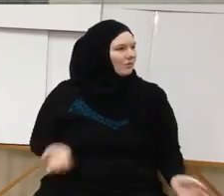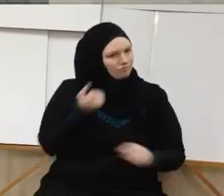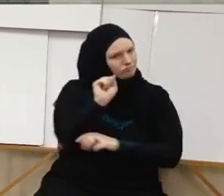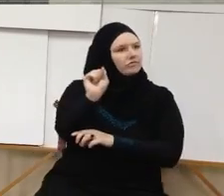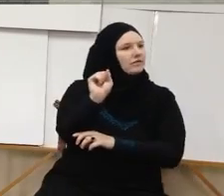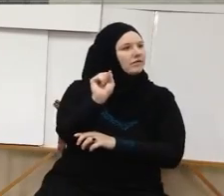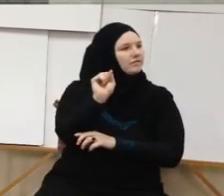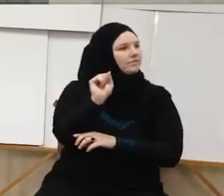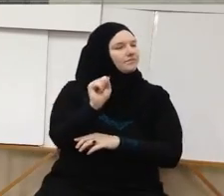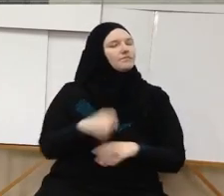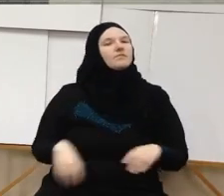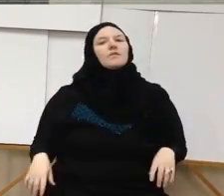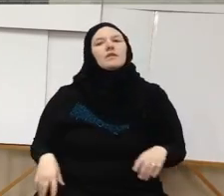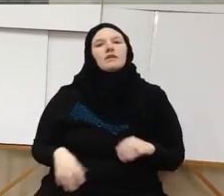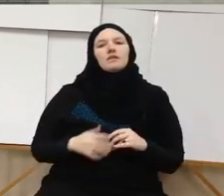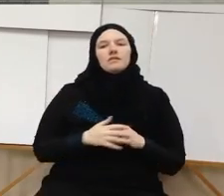of Islam.